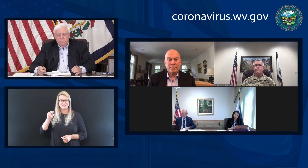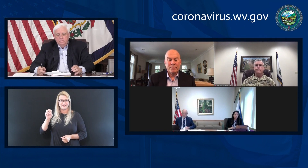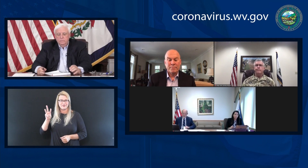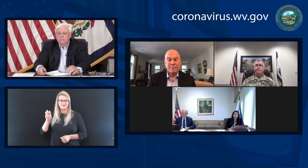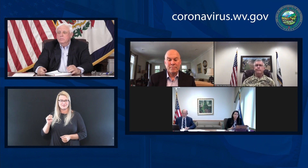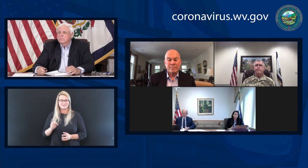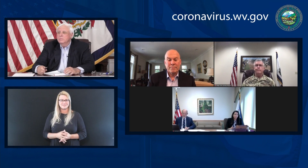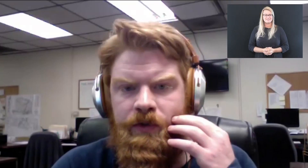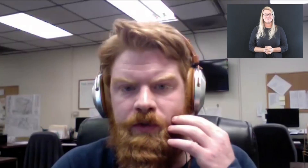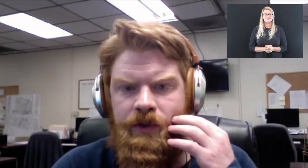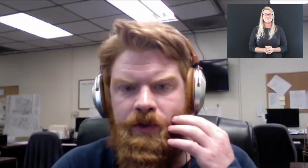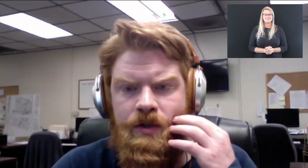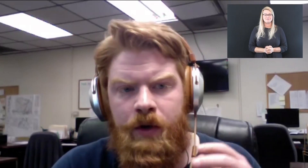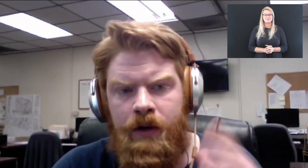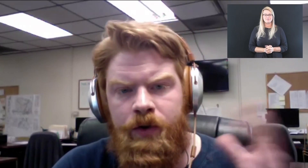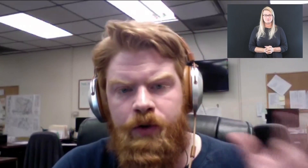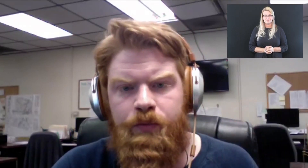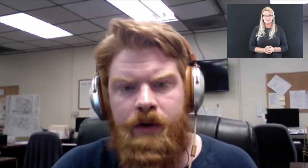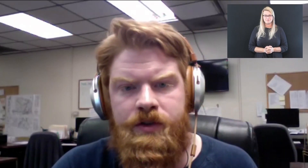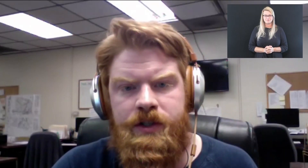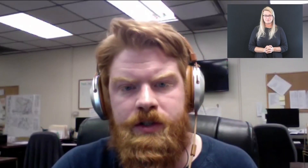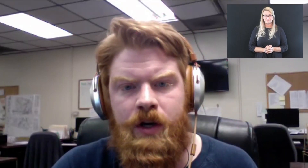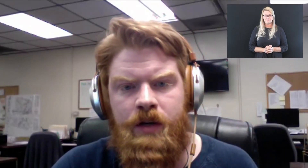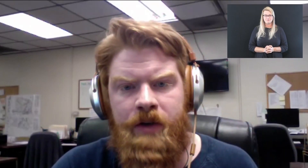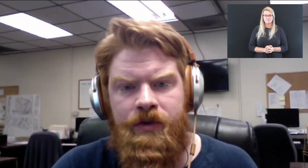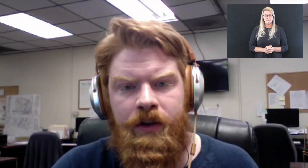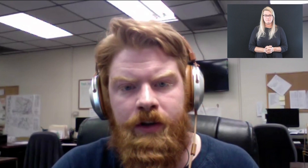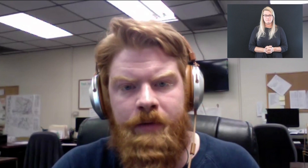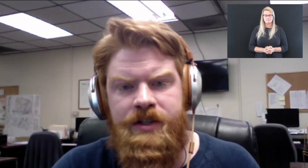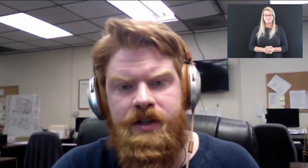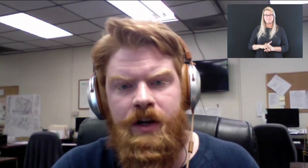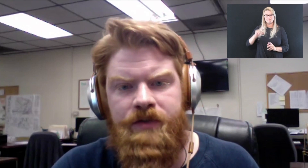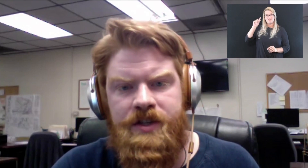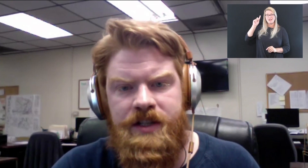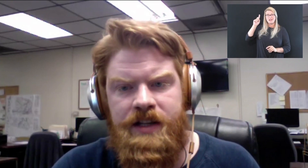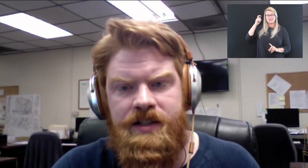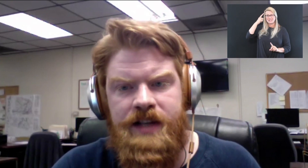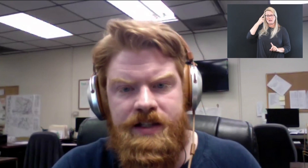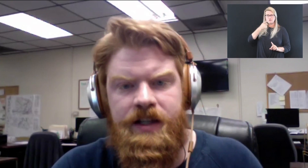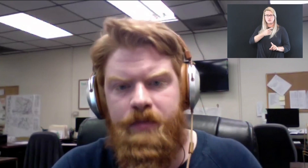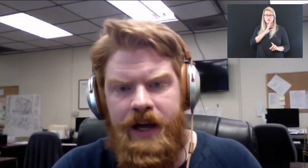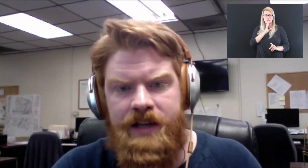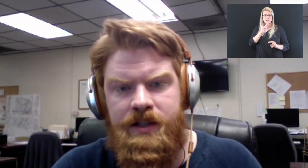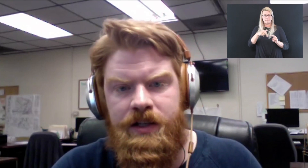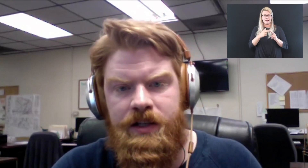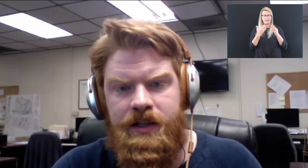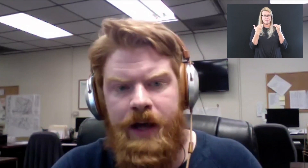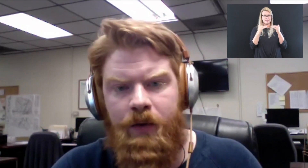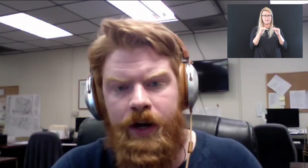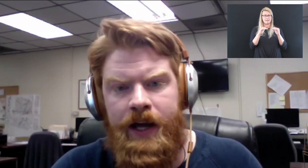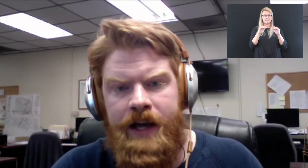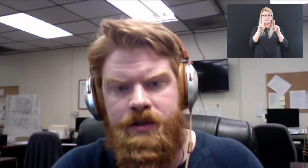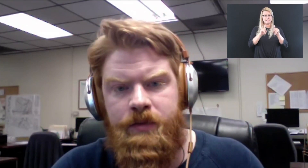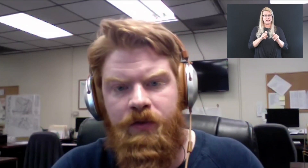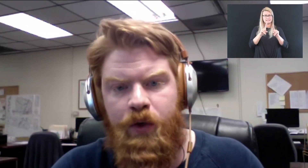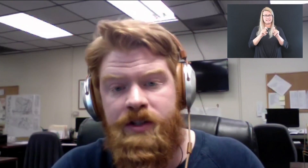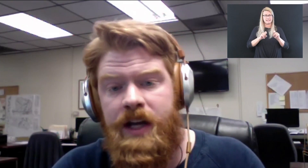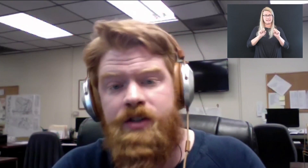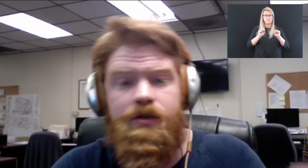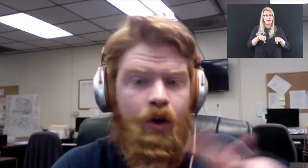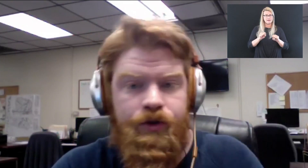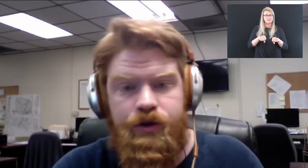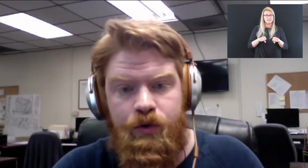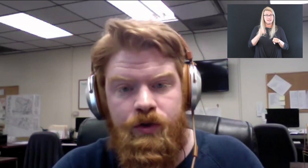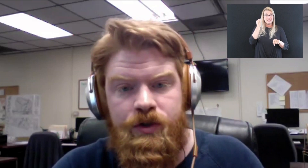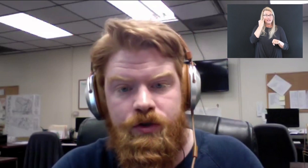Charles Young with WV News. Governor, you've previously talked about the limits of the state's testing capacity. You know, back when I asked about if we could